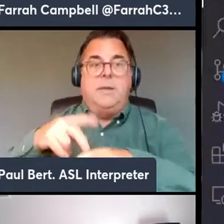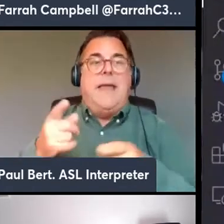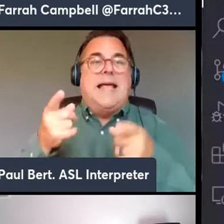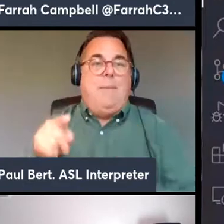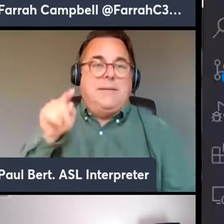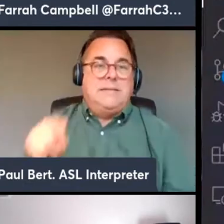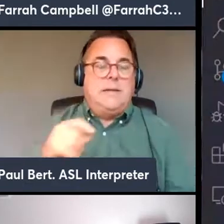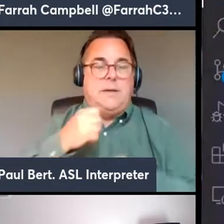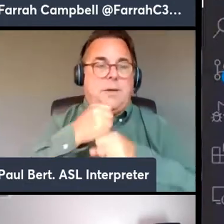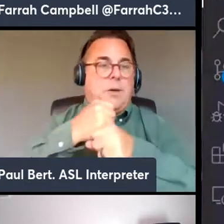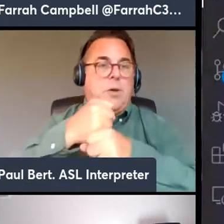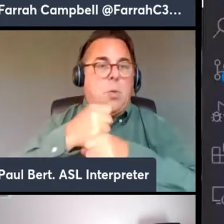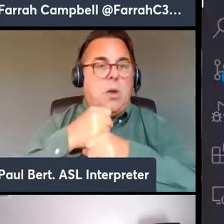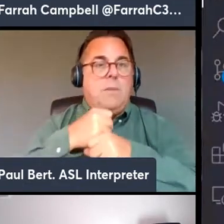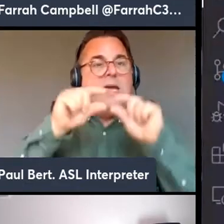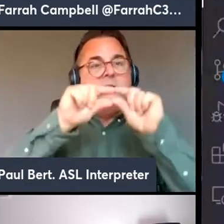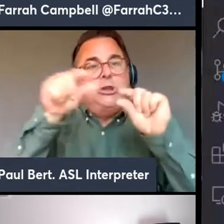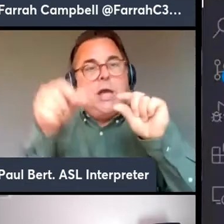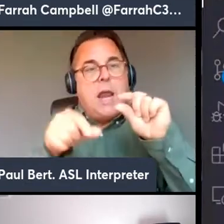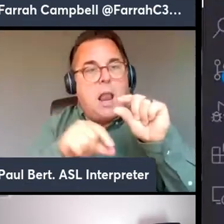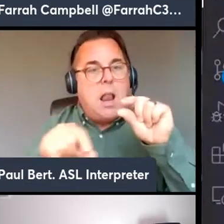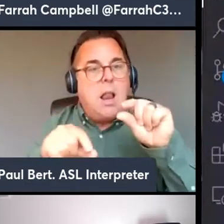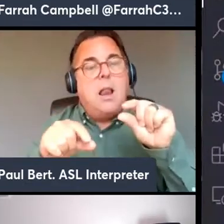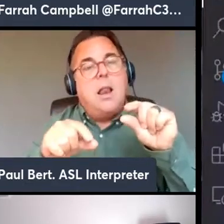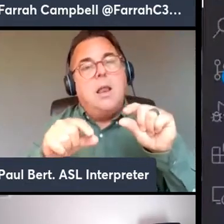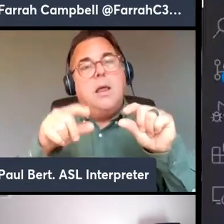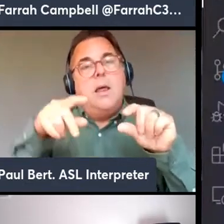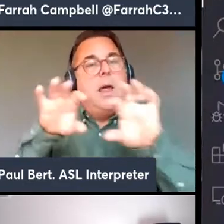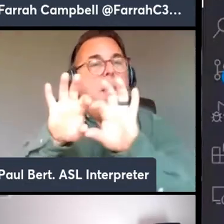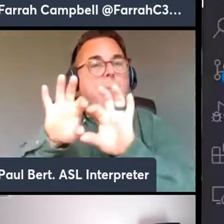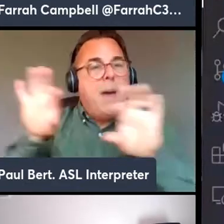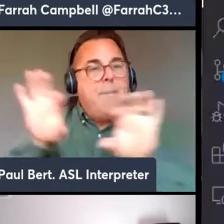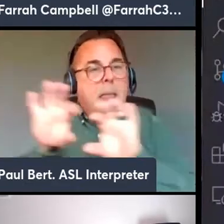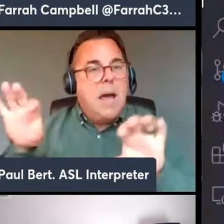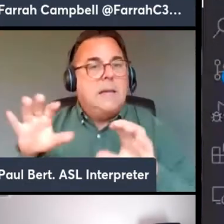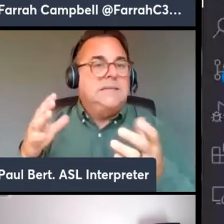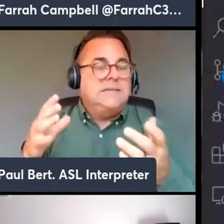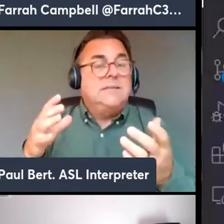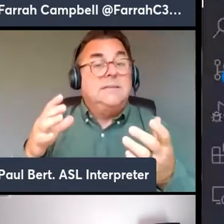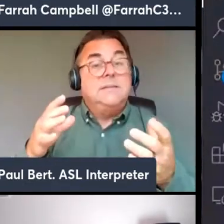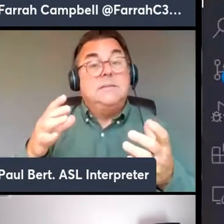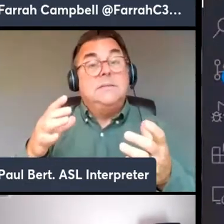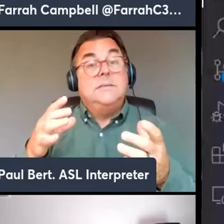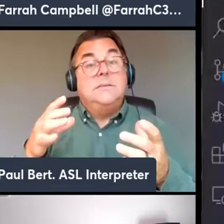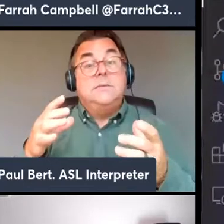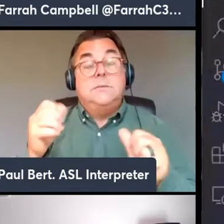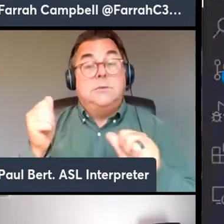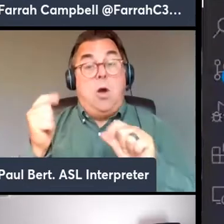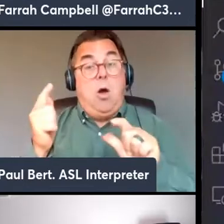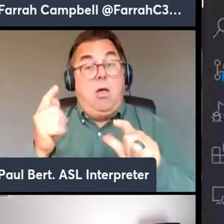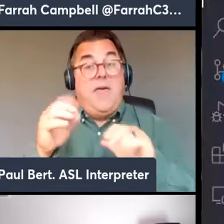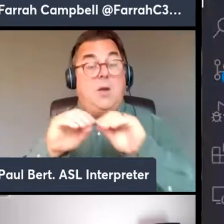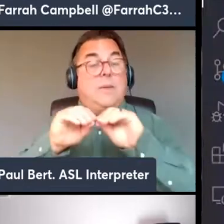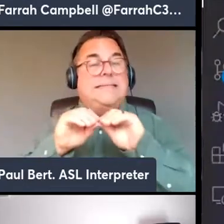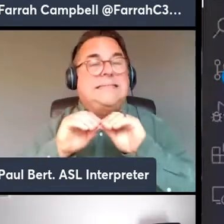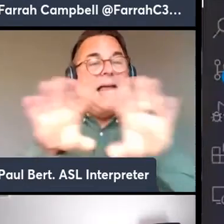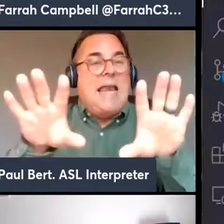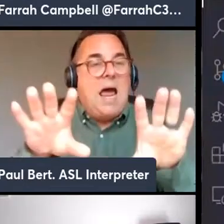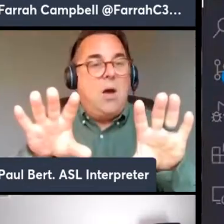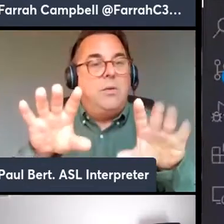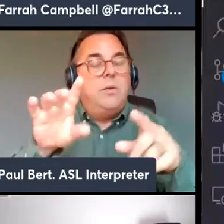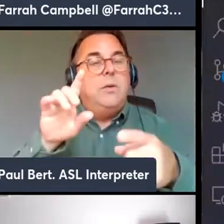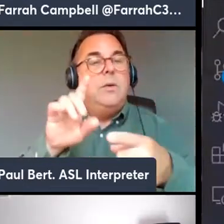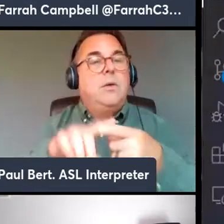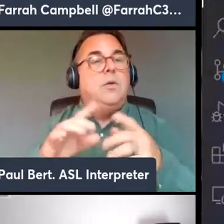right? Creating those channels, creating that that pipeline and things like that. And then we pipe all of that out into